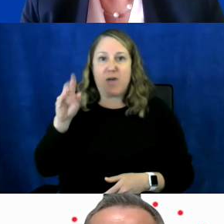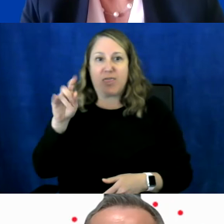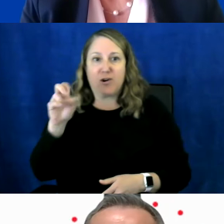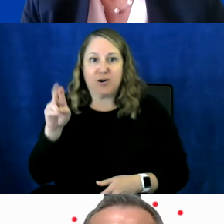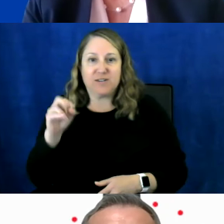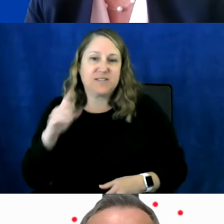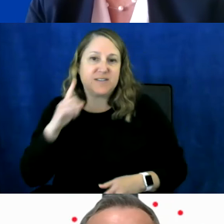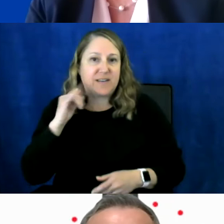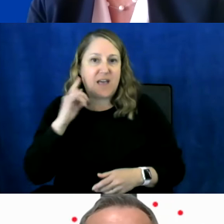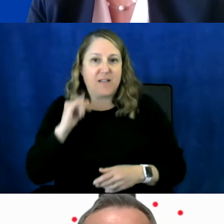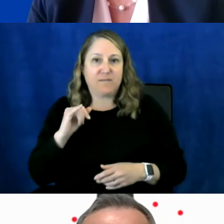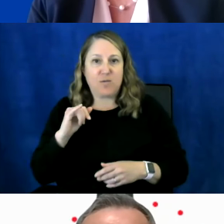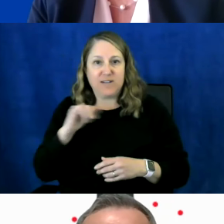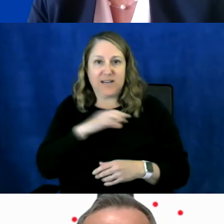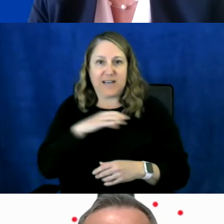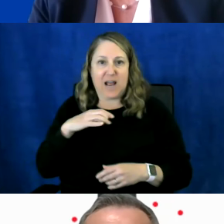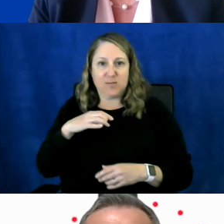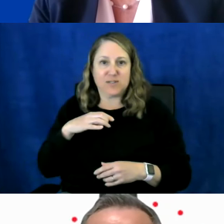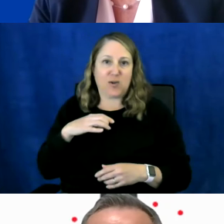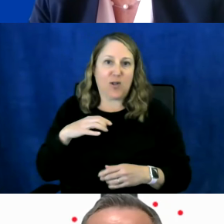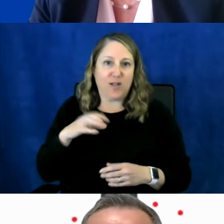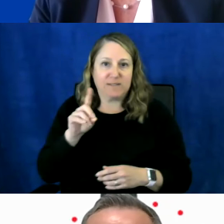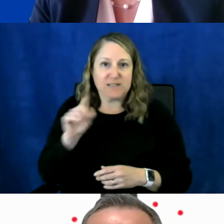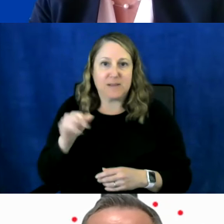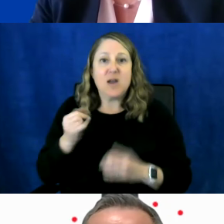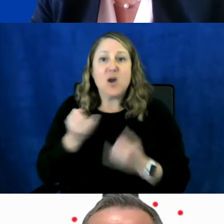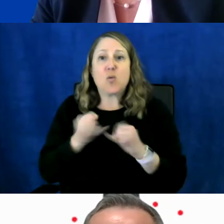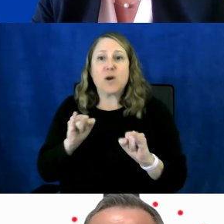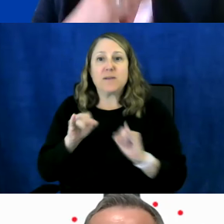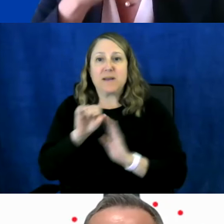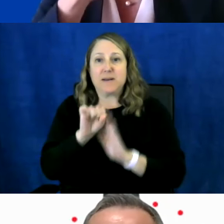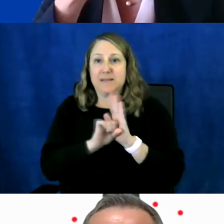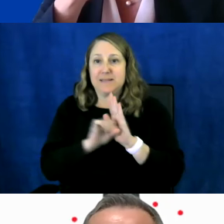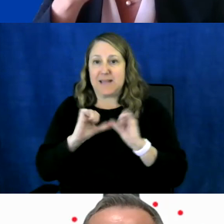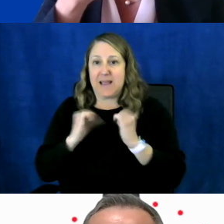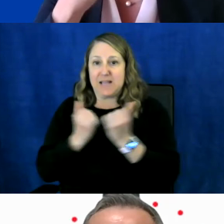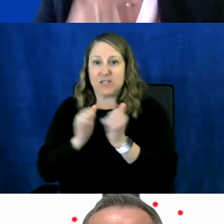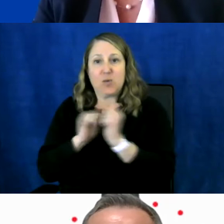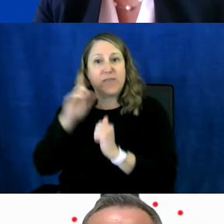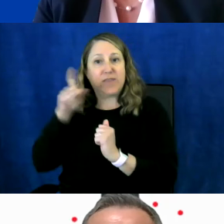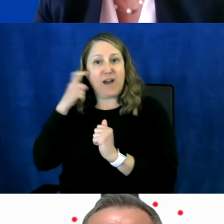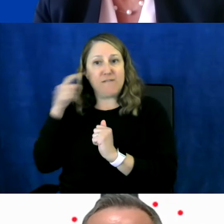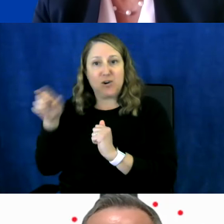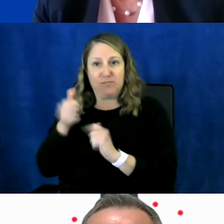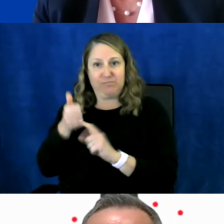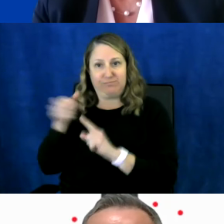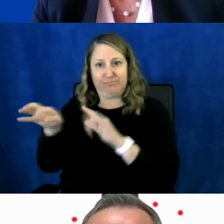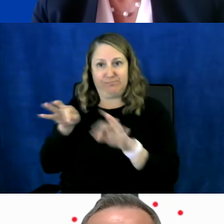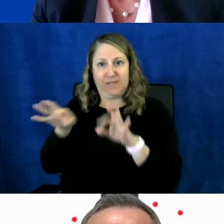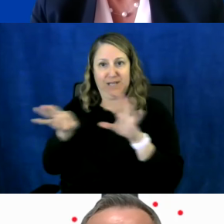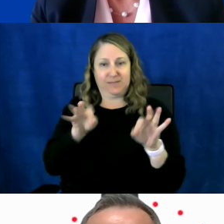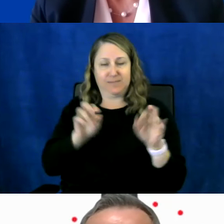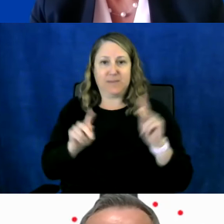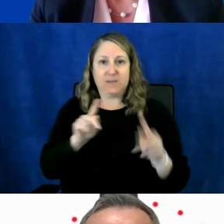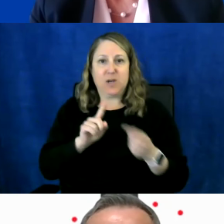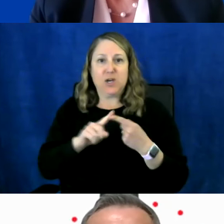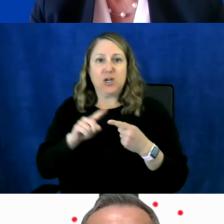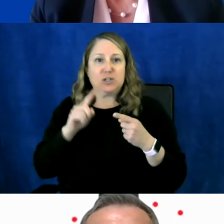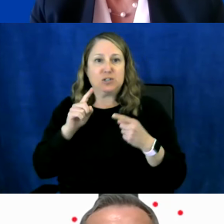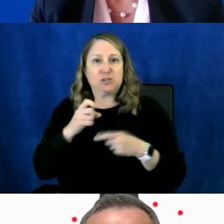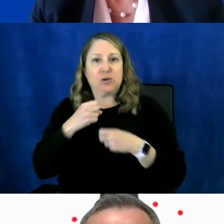are an independent state entity with governor's appointees who exist to create positive, life-altering